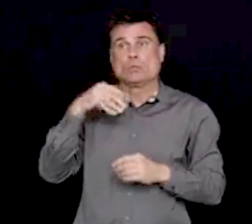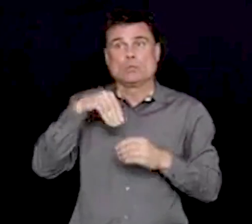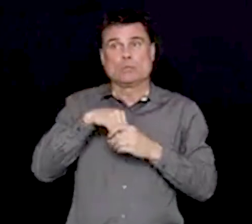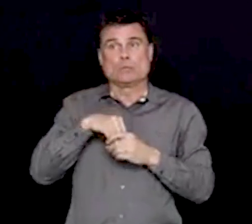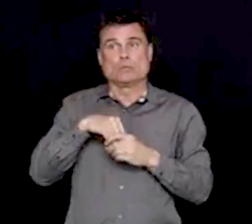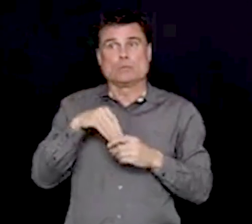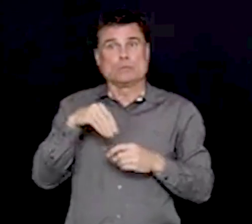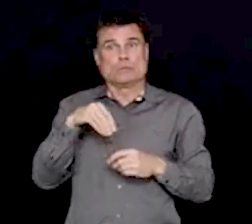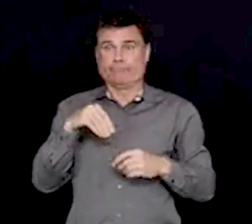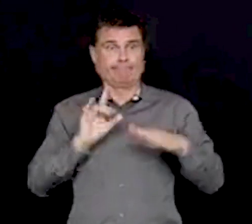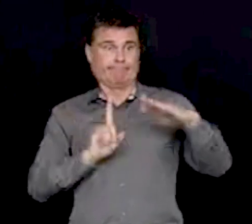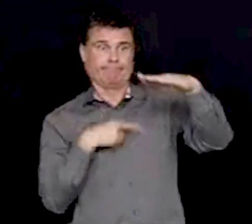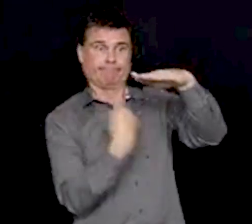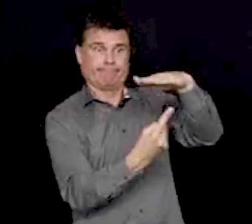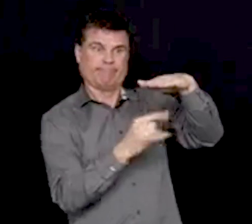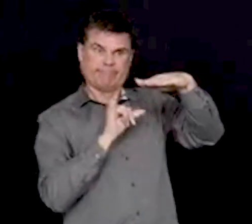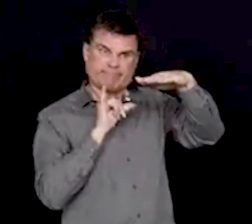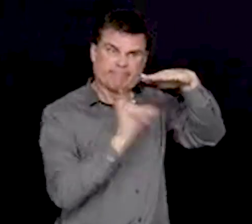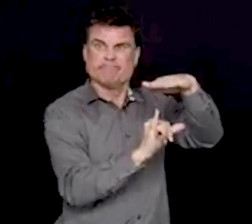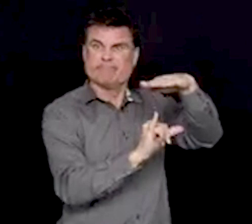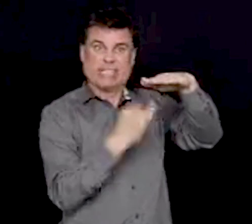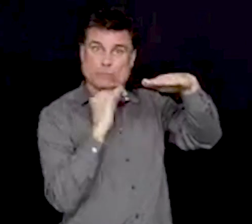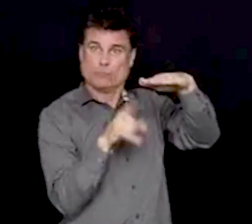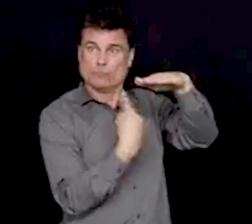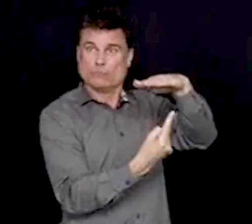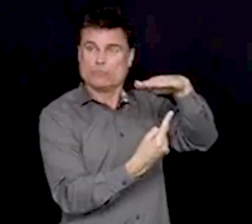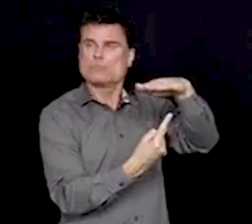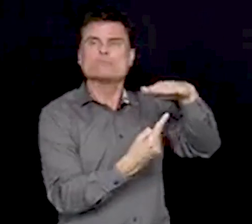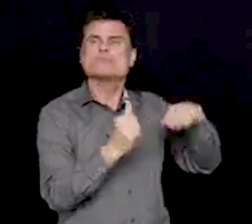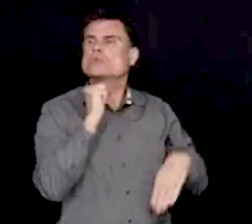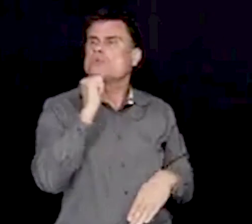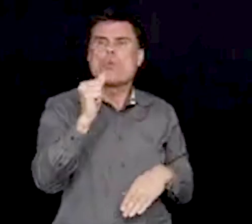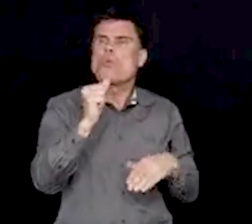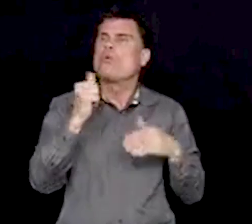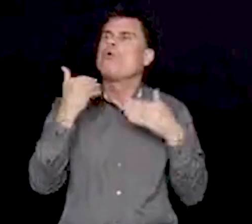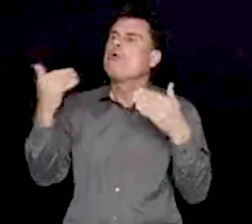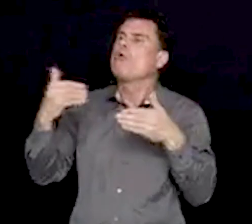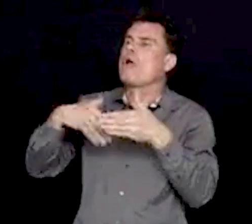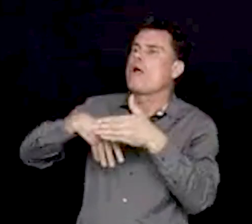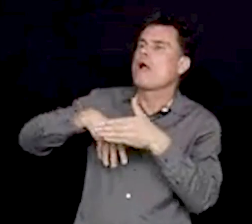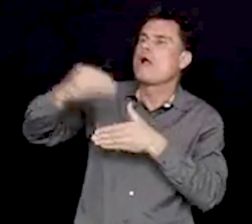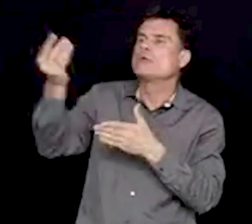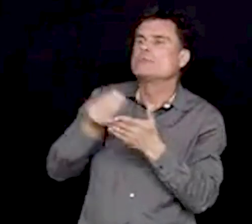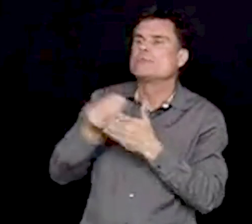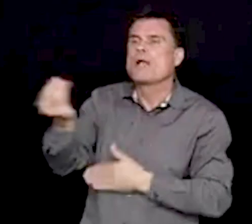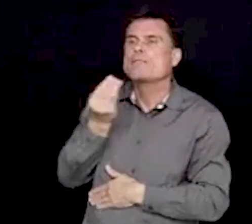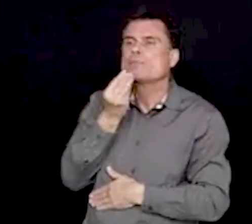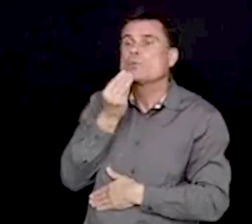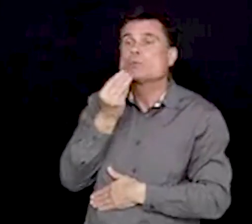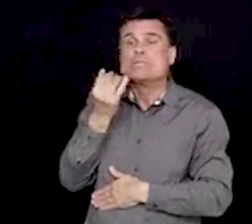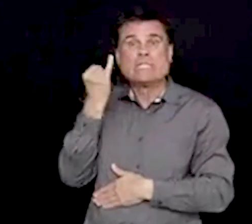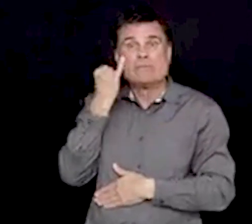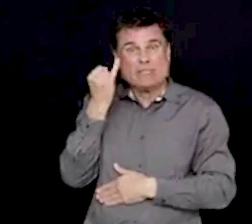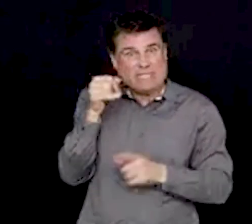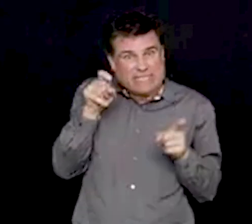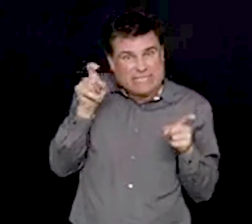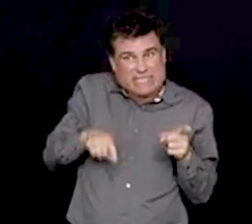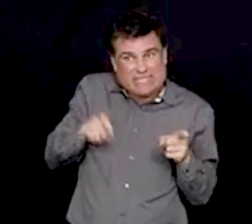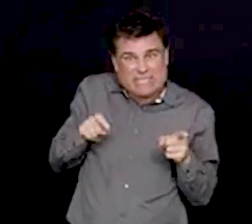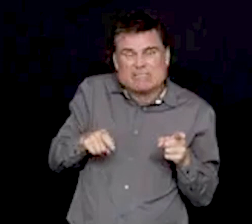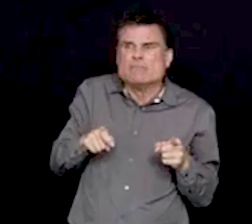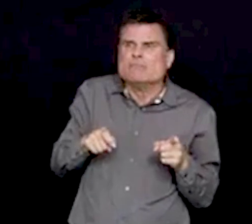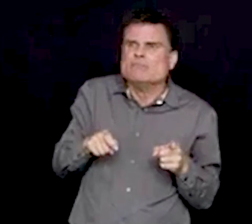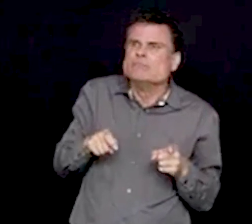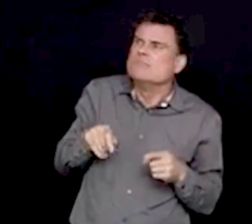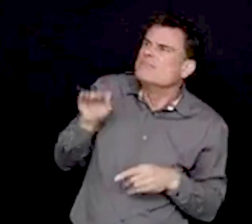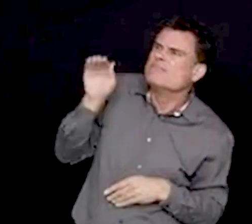pharmacy. So we need to support you in being able to do that because it protects all of us. I've also had, you know, many people who've worried